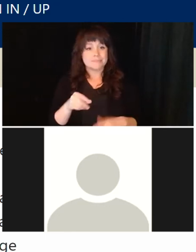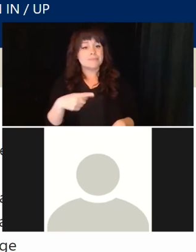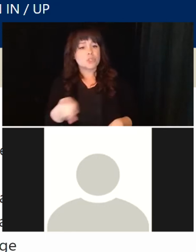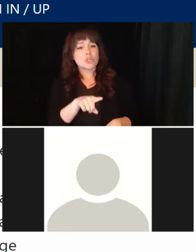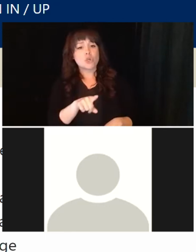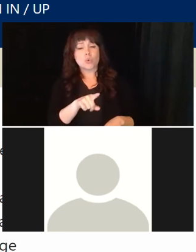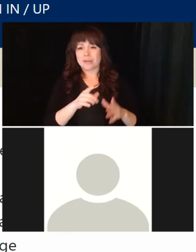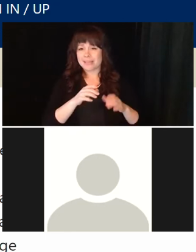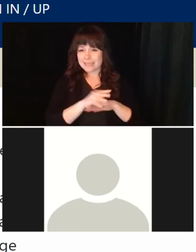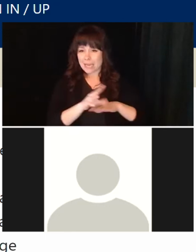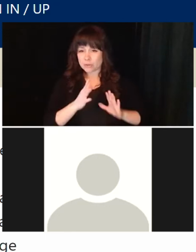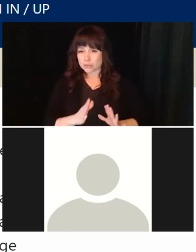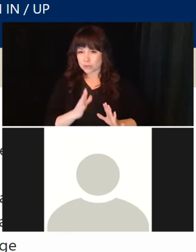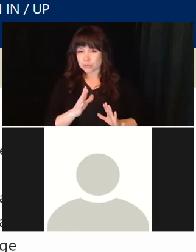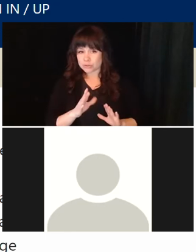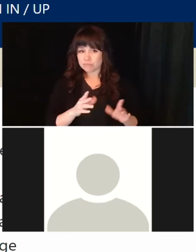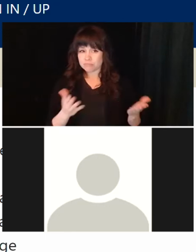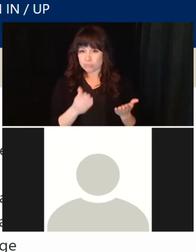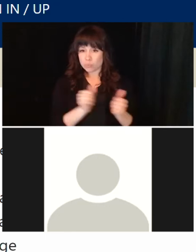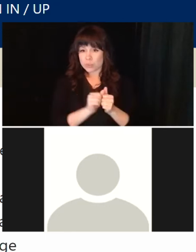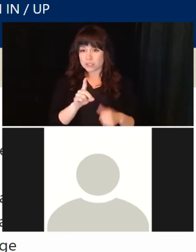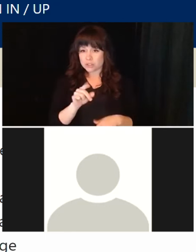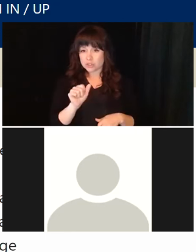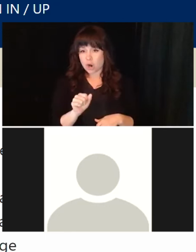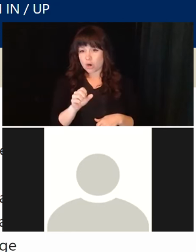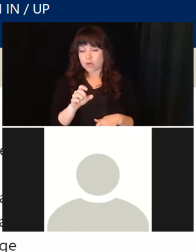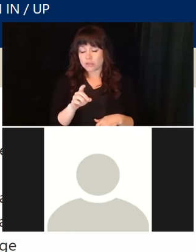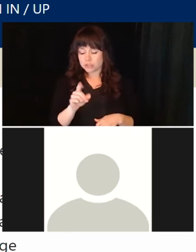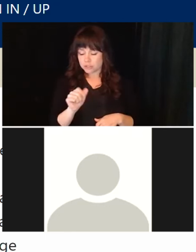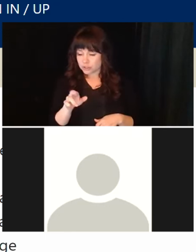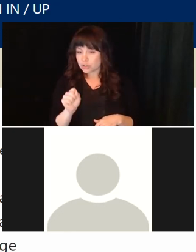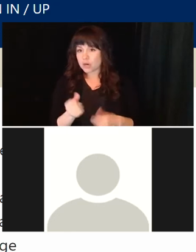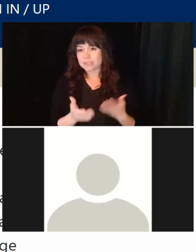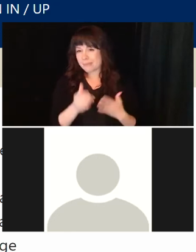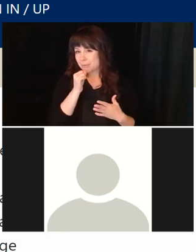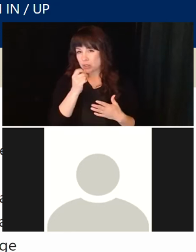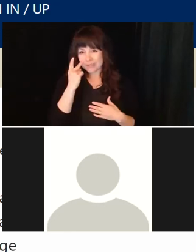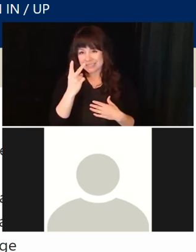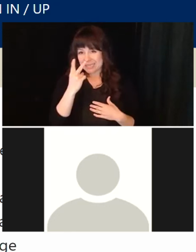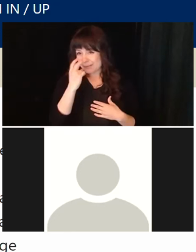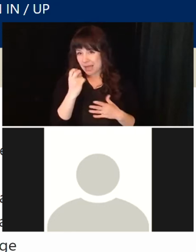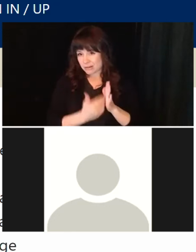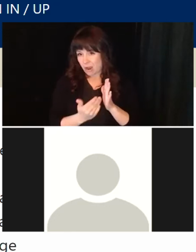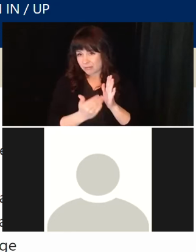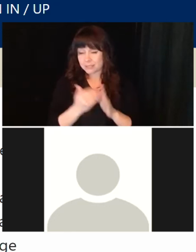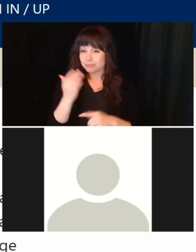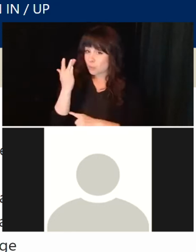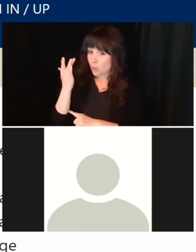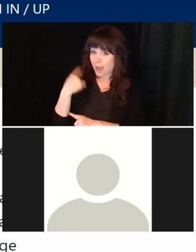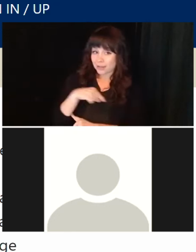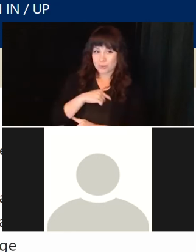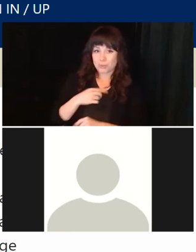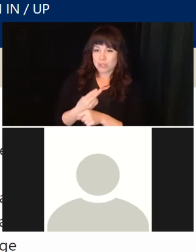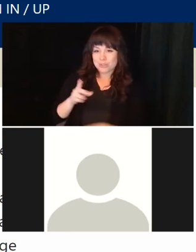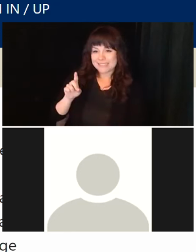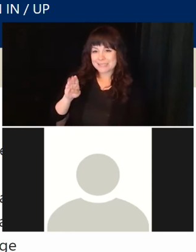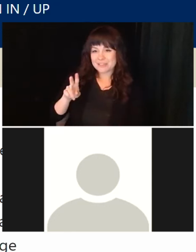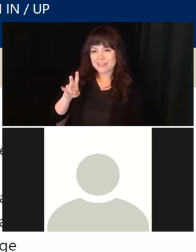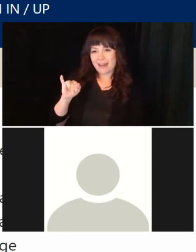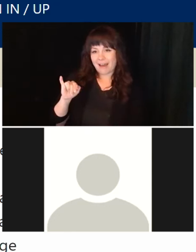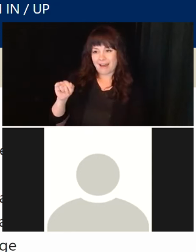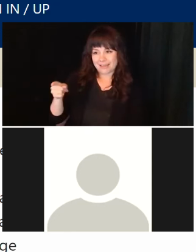are blind very often. Most of those folks are probably served by DBVI, but just keep in mind that if you are working